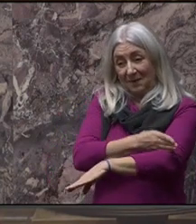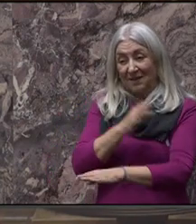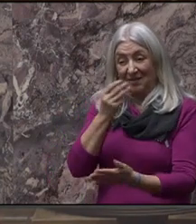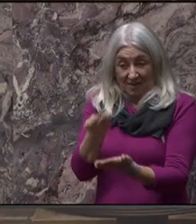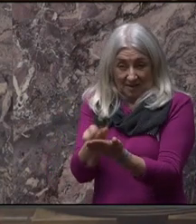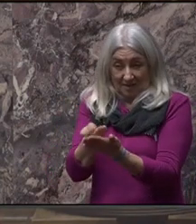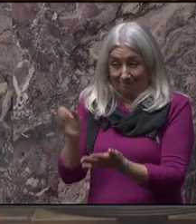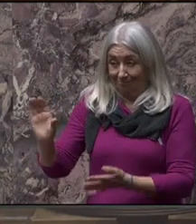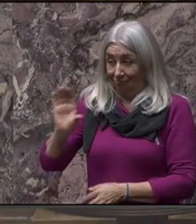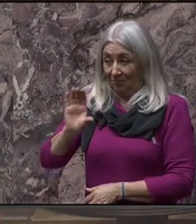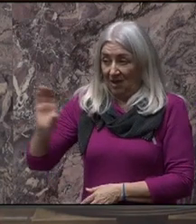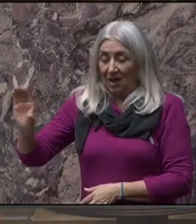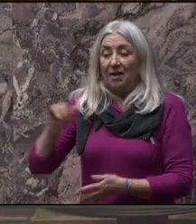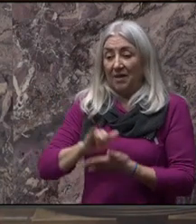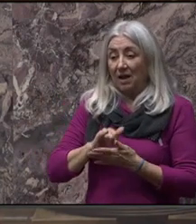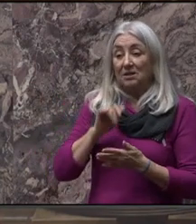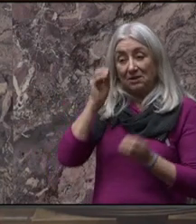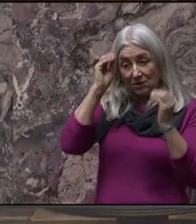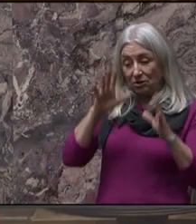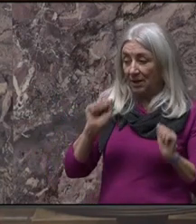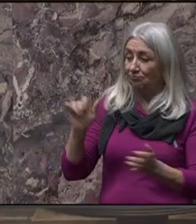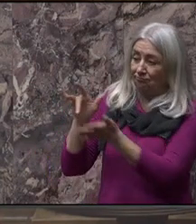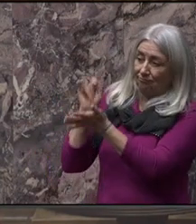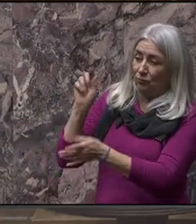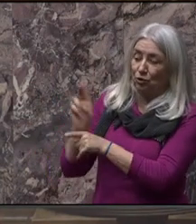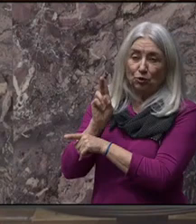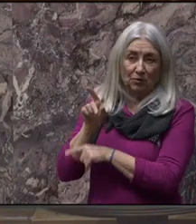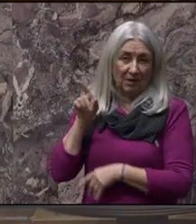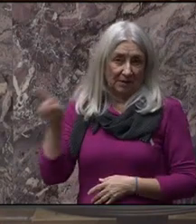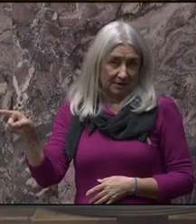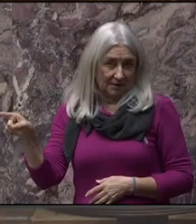more time and resources where it